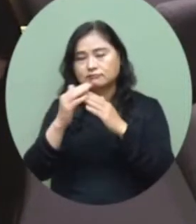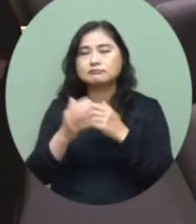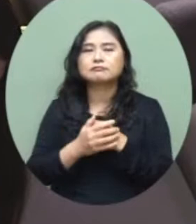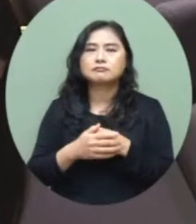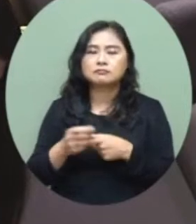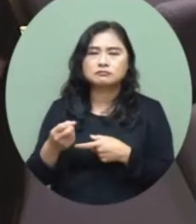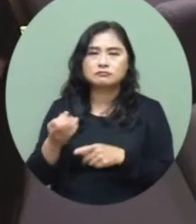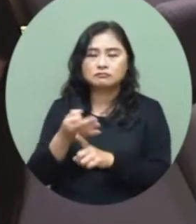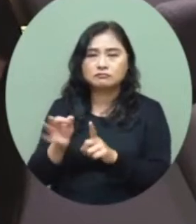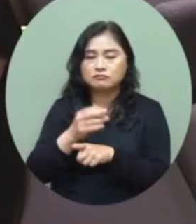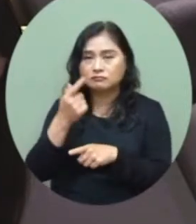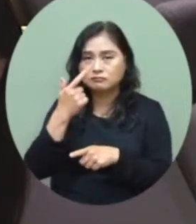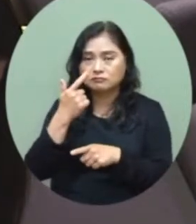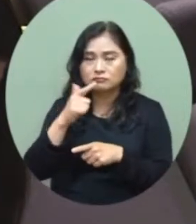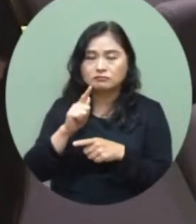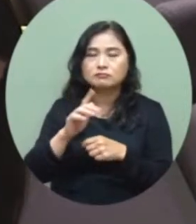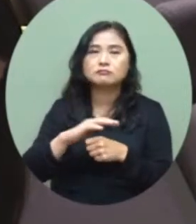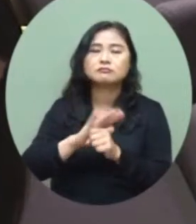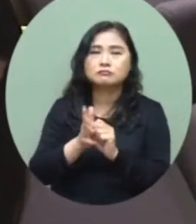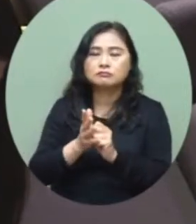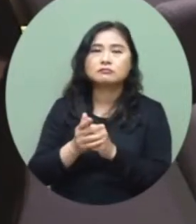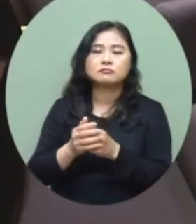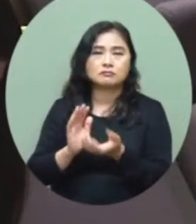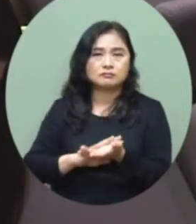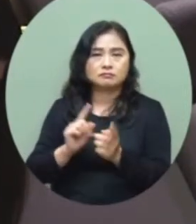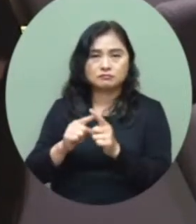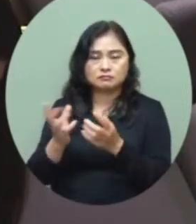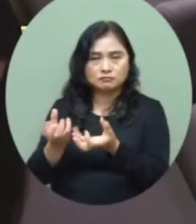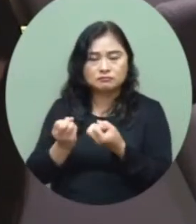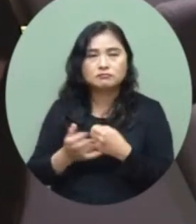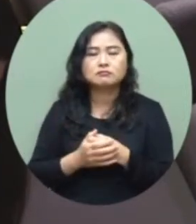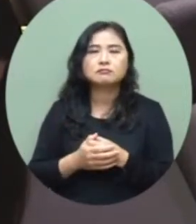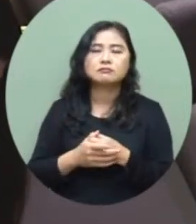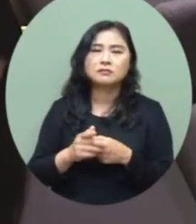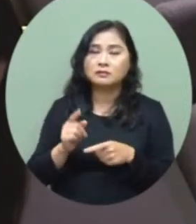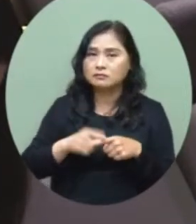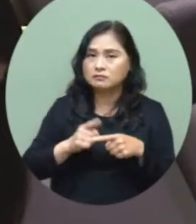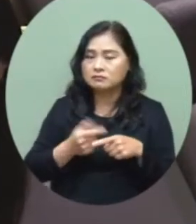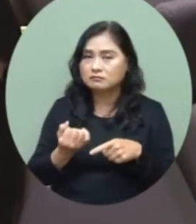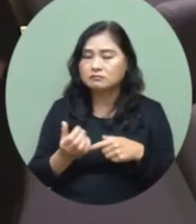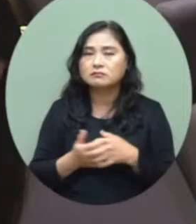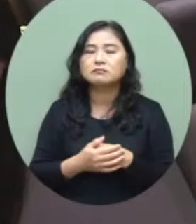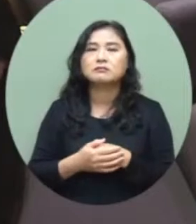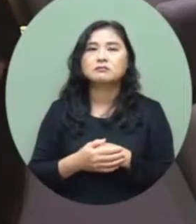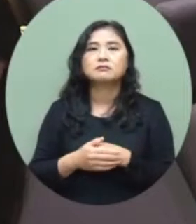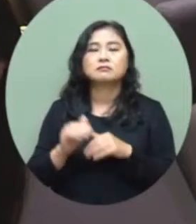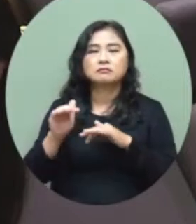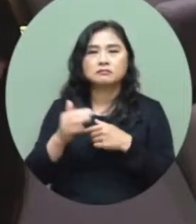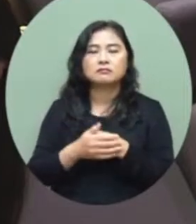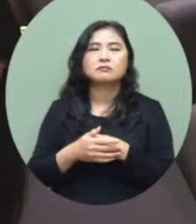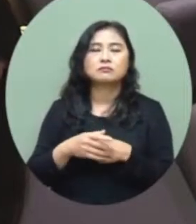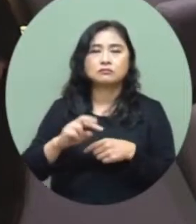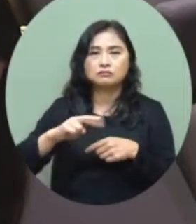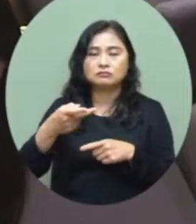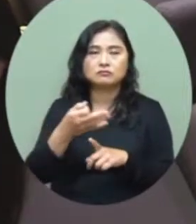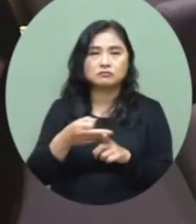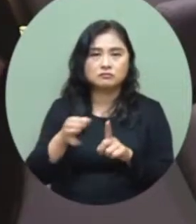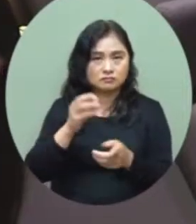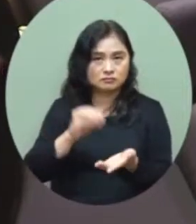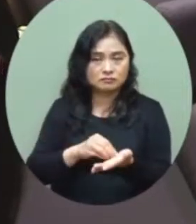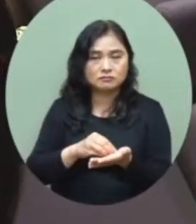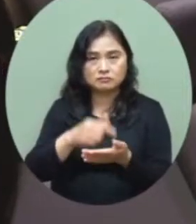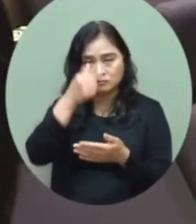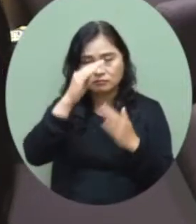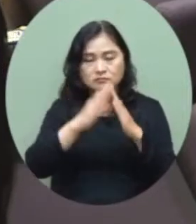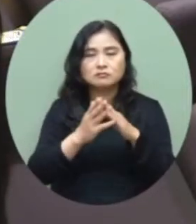non-COVID patients. Is that the case, and when did it start? And also what kind of patients are involved? And also when will it be turned back